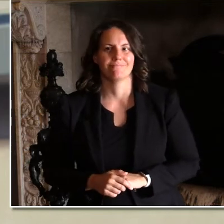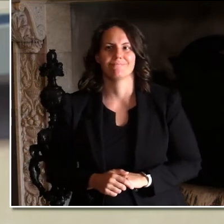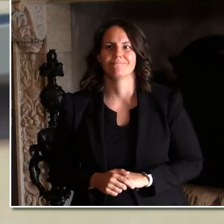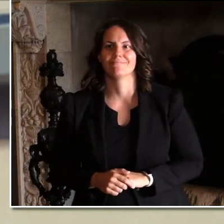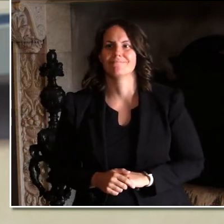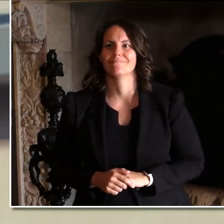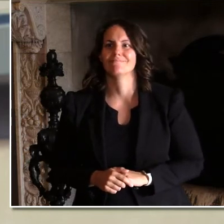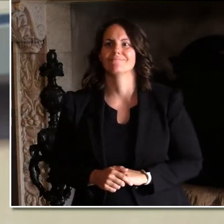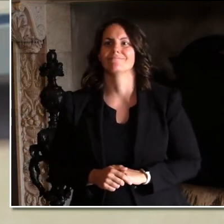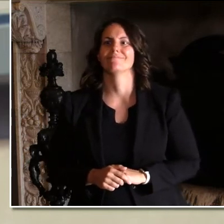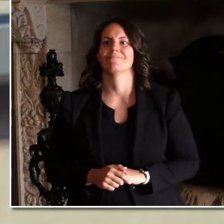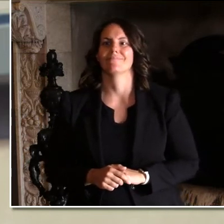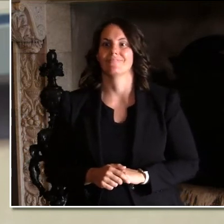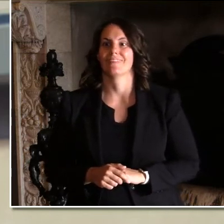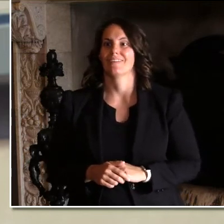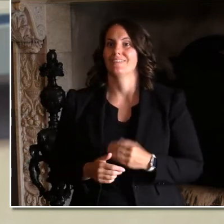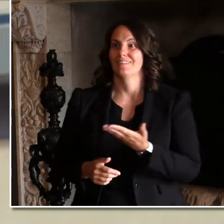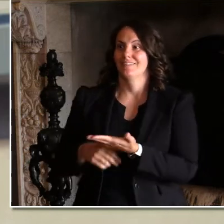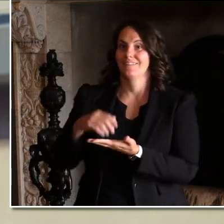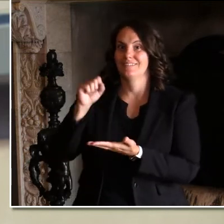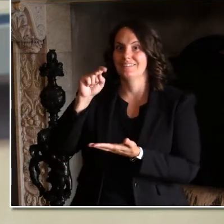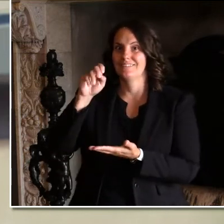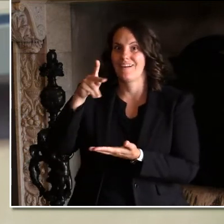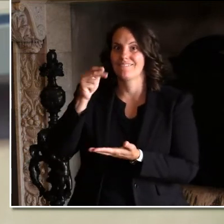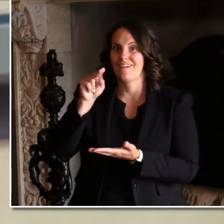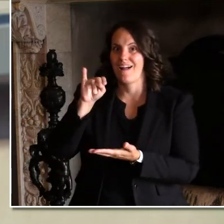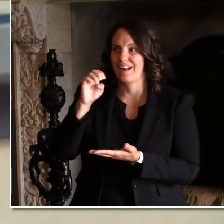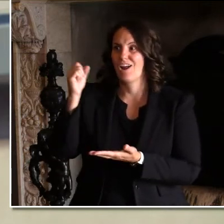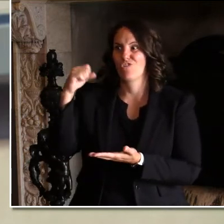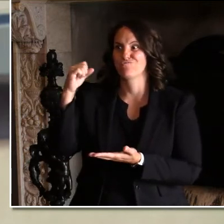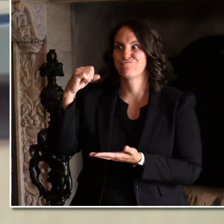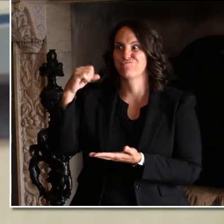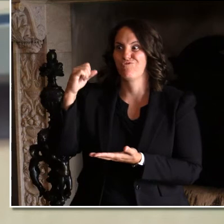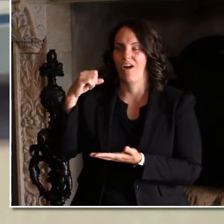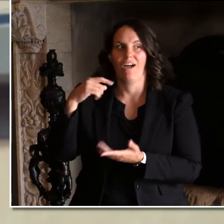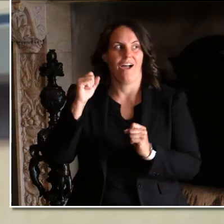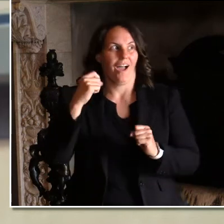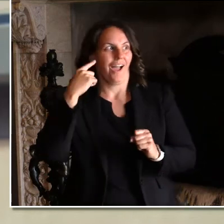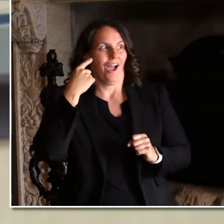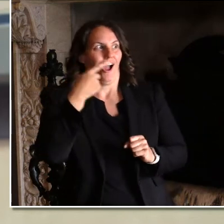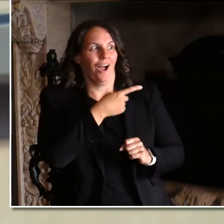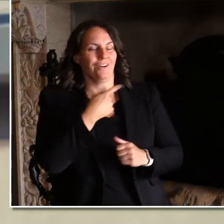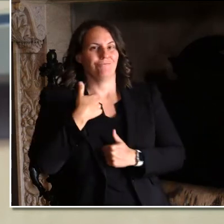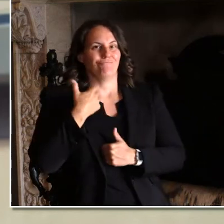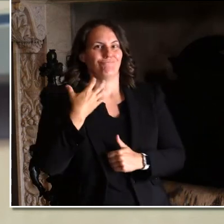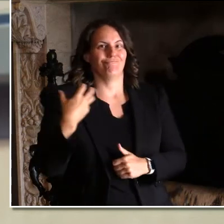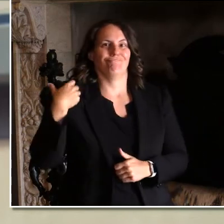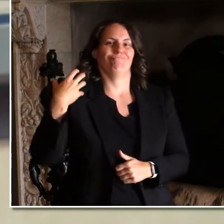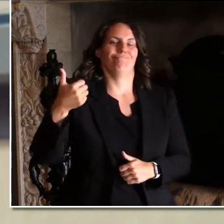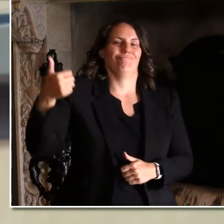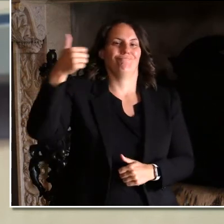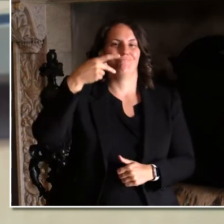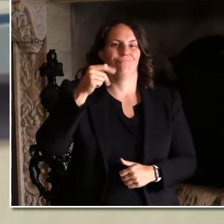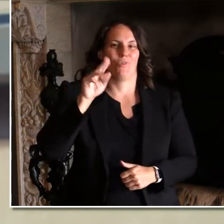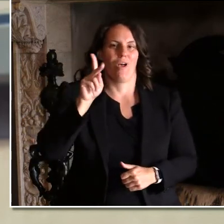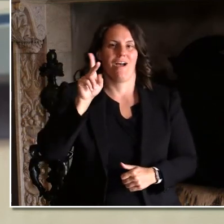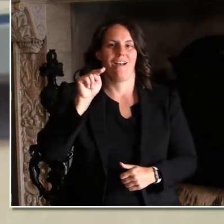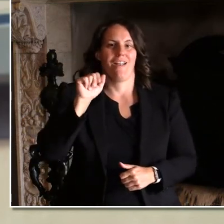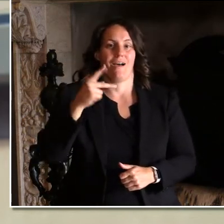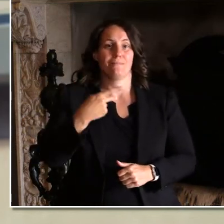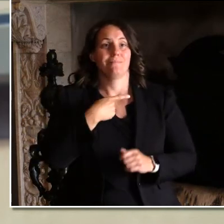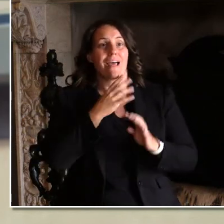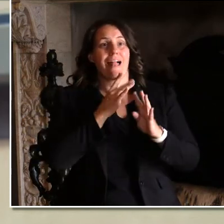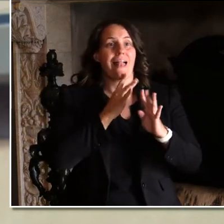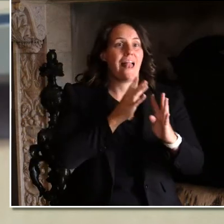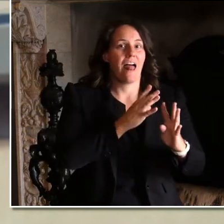you're live again. Okay, did you get any of that, or should I start from scratch? Start it over. All right, we'll start from scratch. All